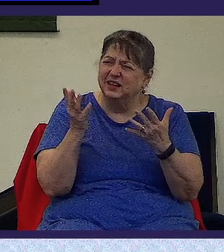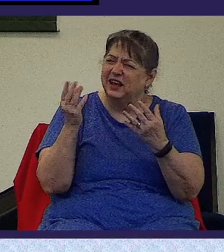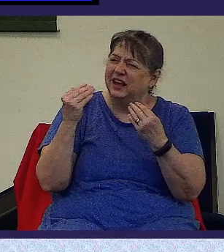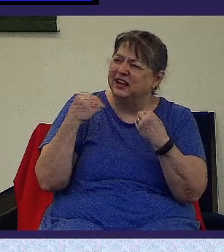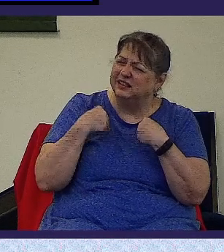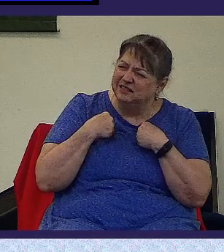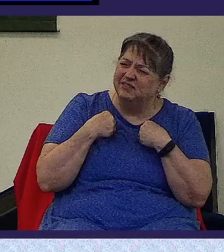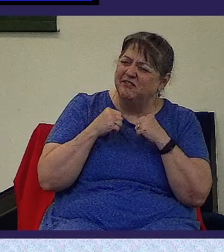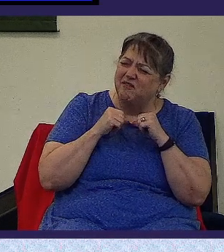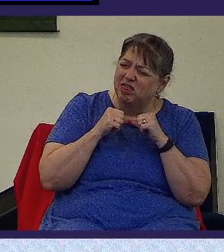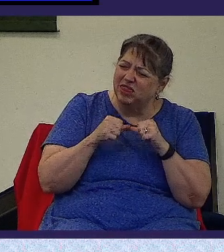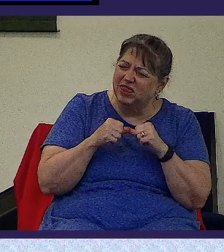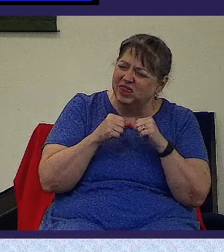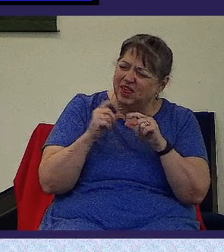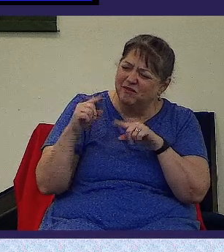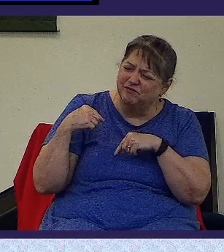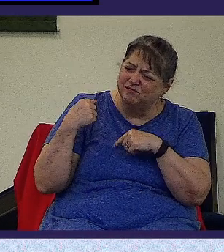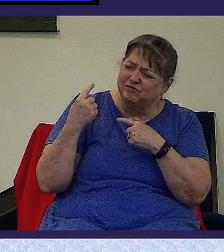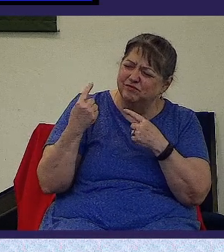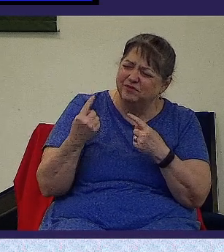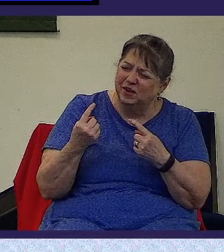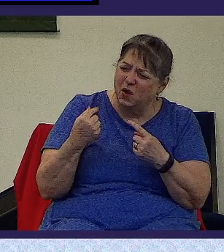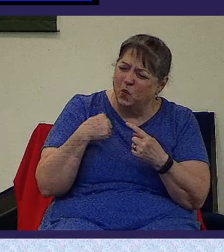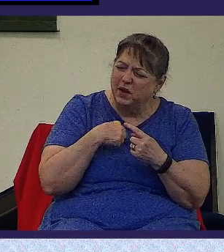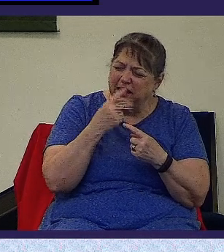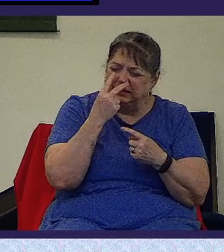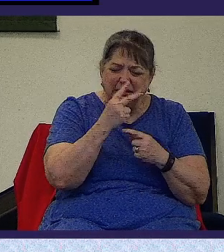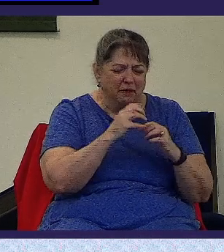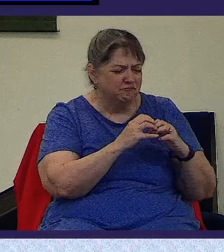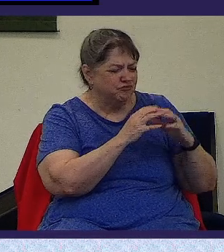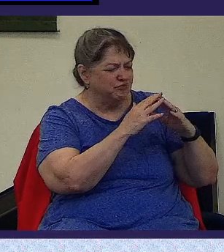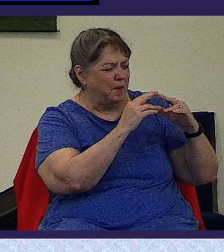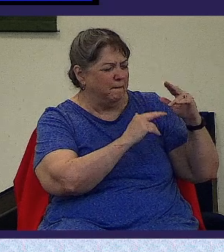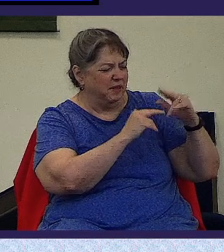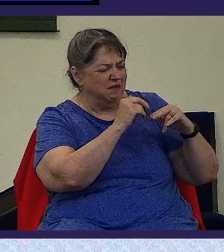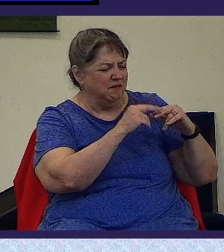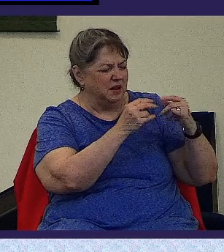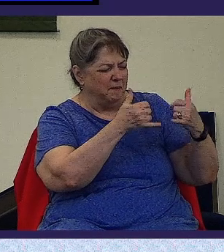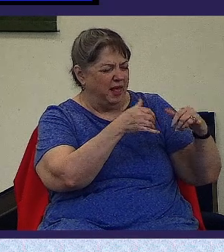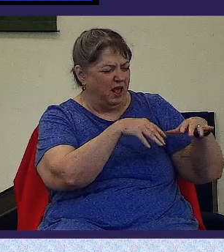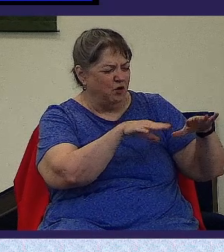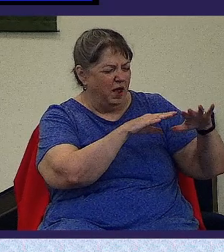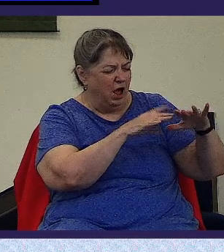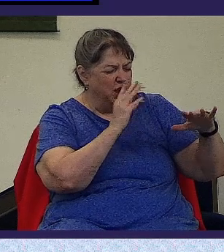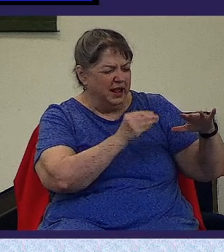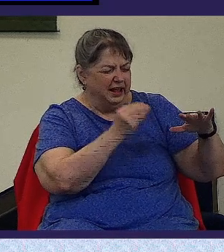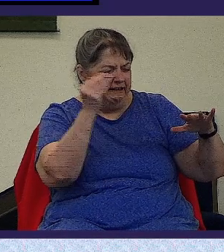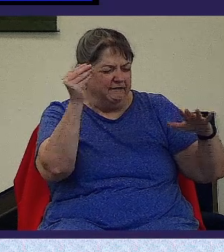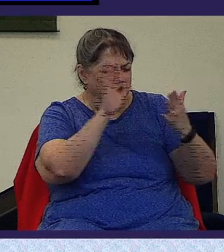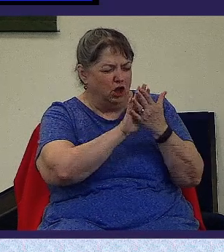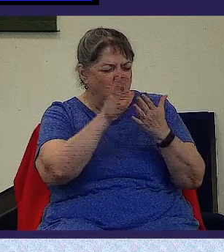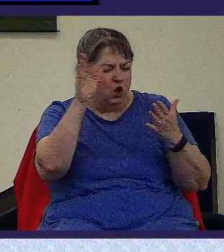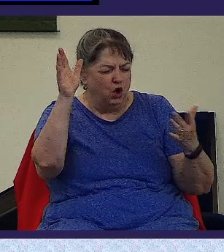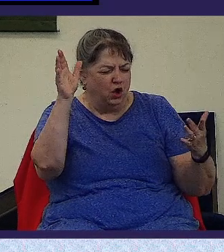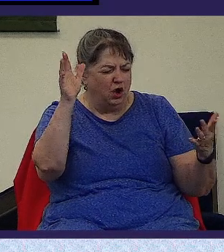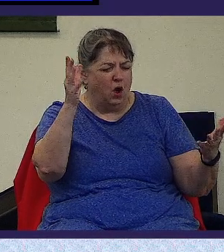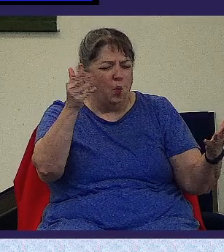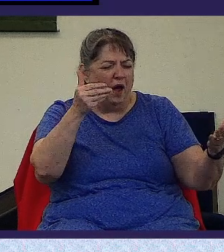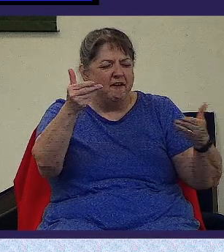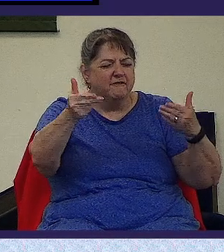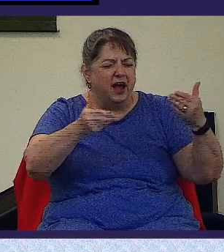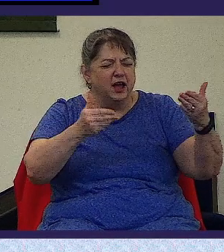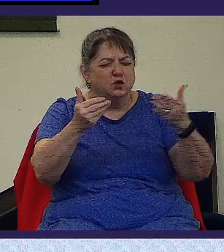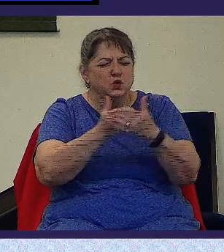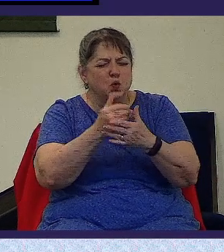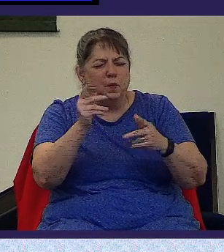as you have up to this point god that we would see this playground go up there for the glory of jesus and that we would see new faces and new families